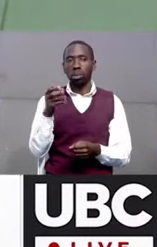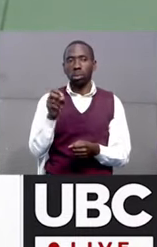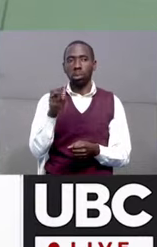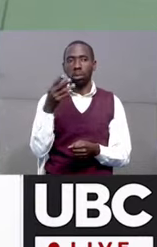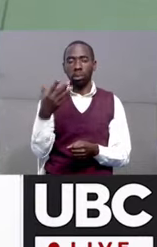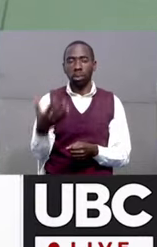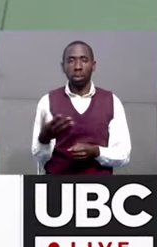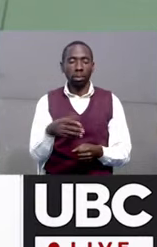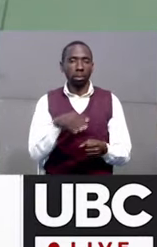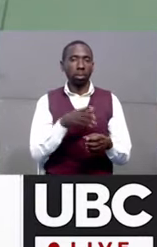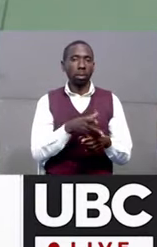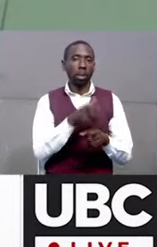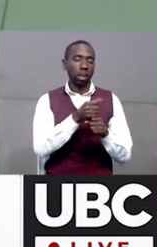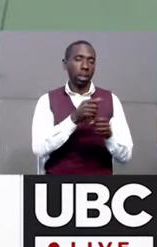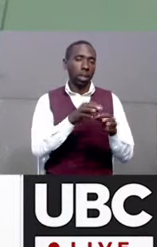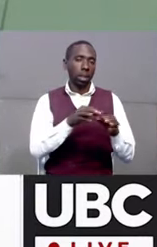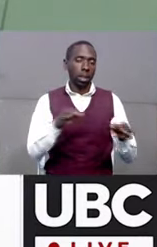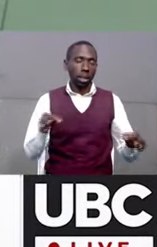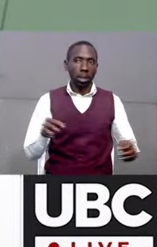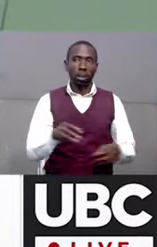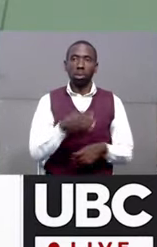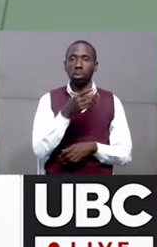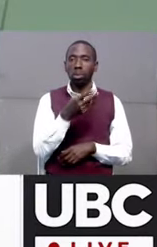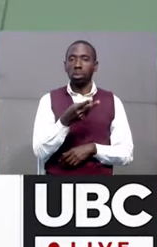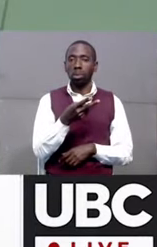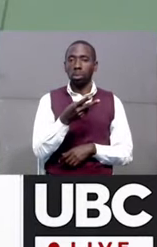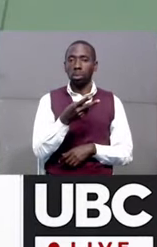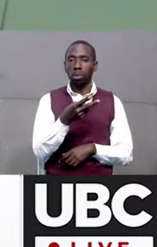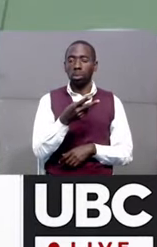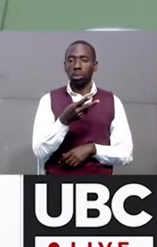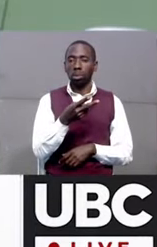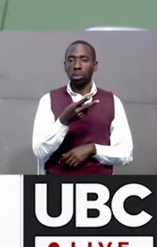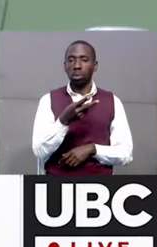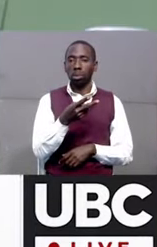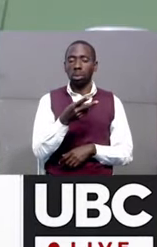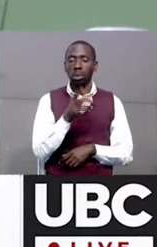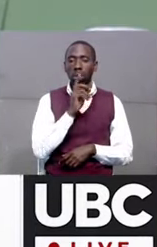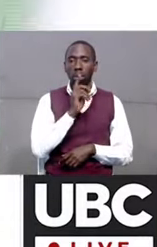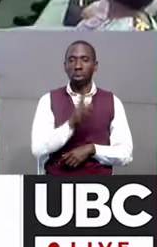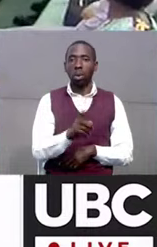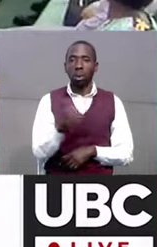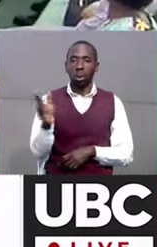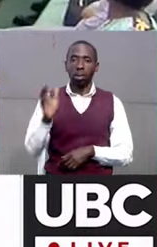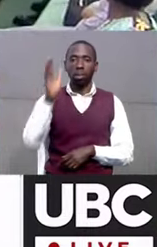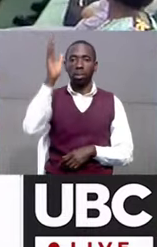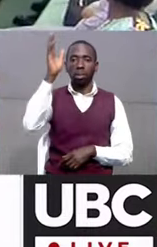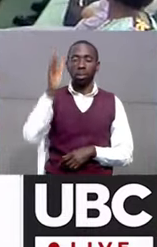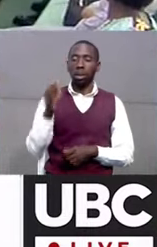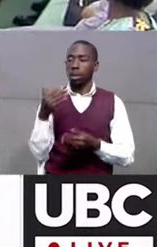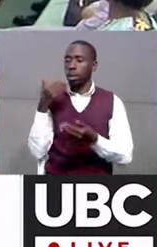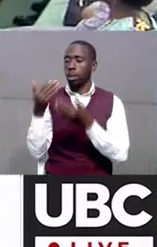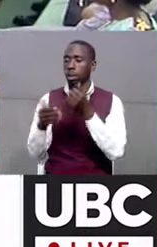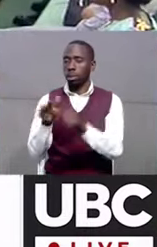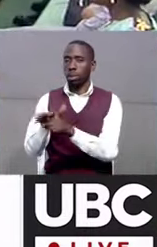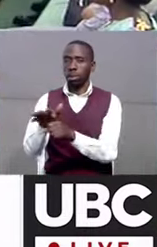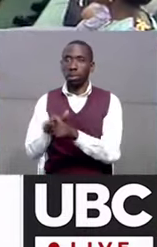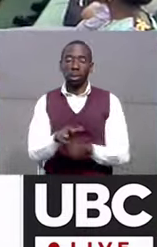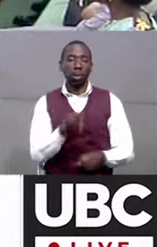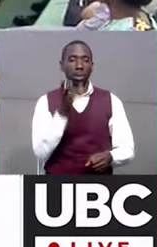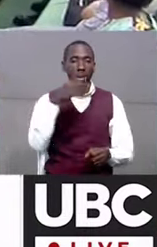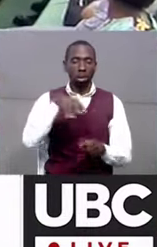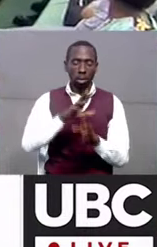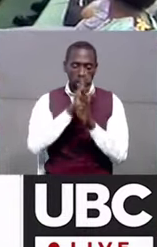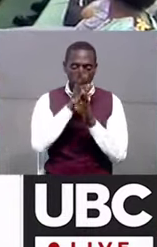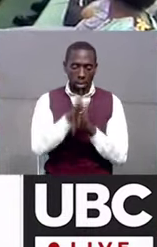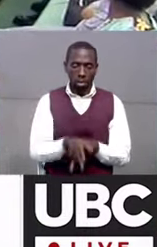2024-2025, Vote 131 for order? The Office of the Auditor General. Order. Yes, Right Honourable Speaker, thank you so much. Yes. Right Honourable Speaker,